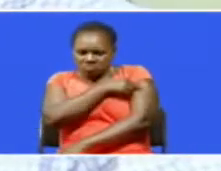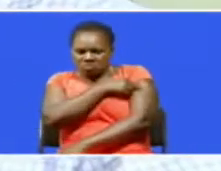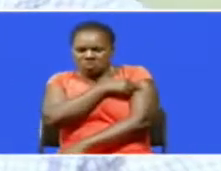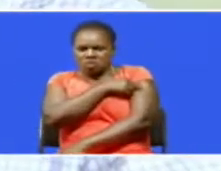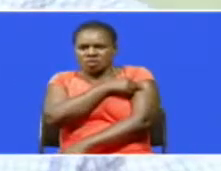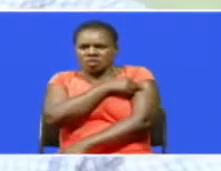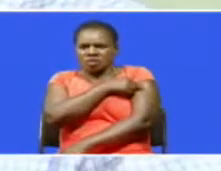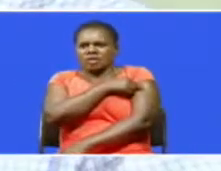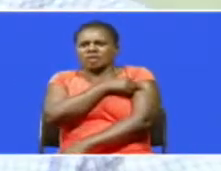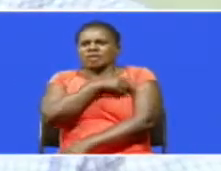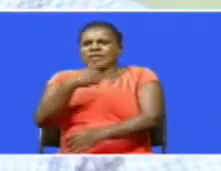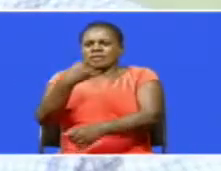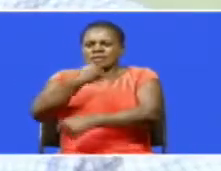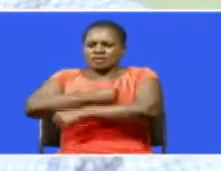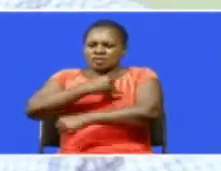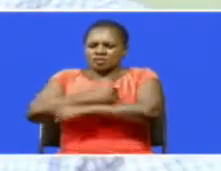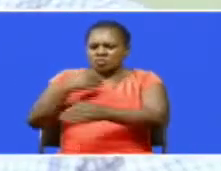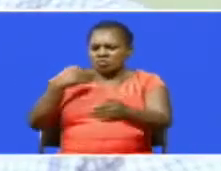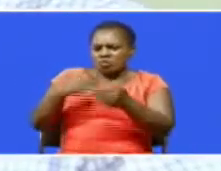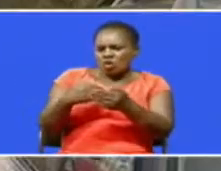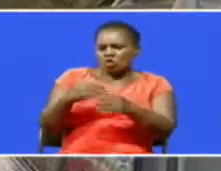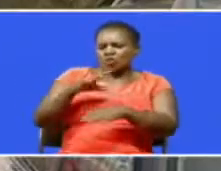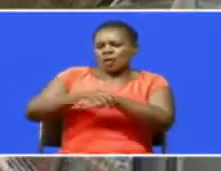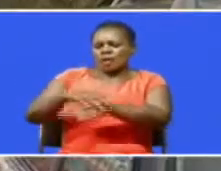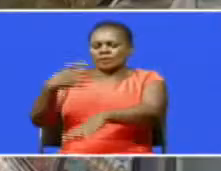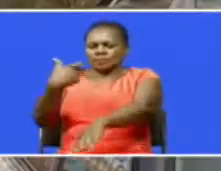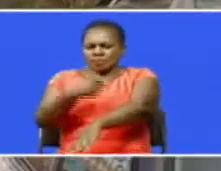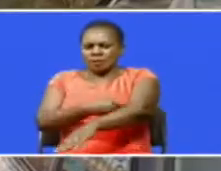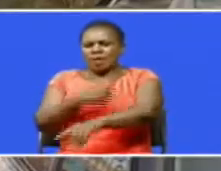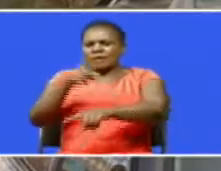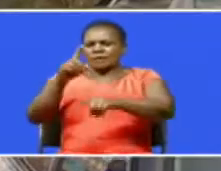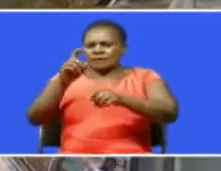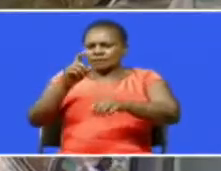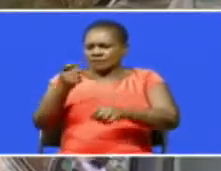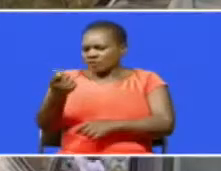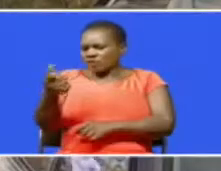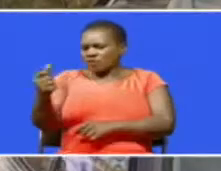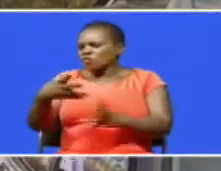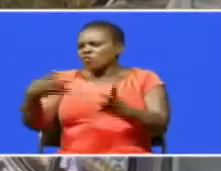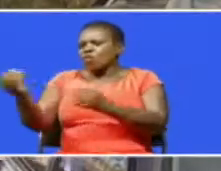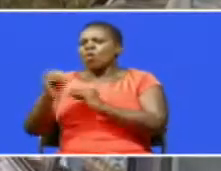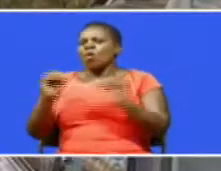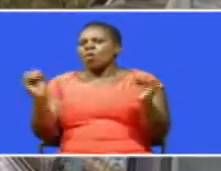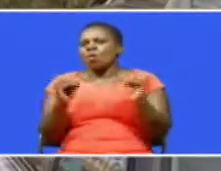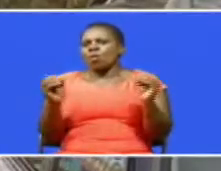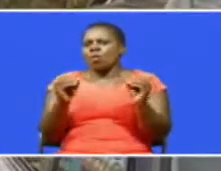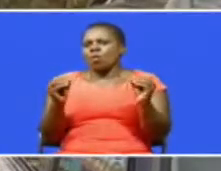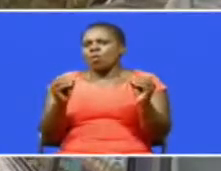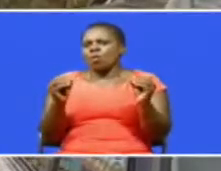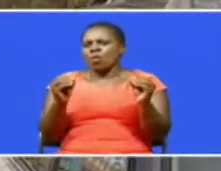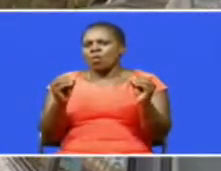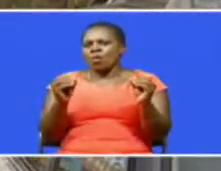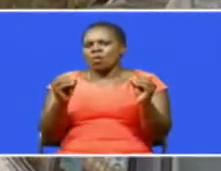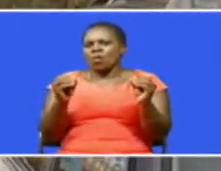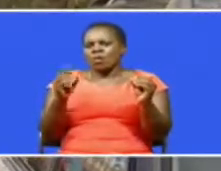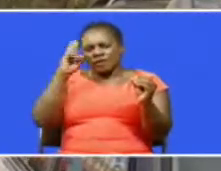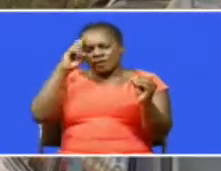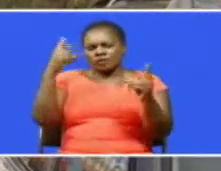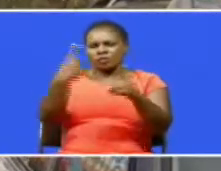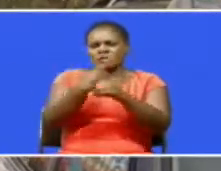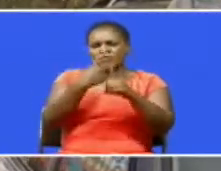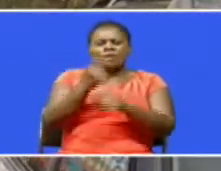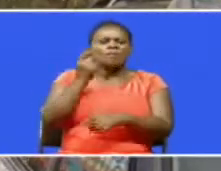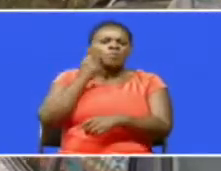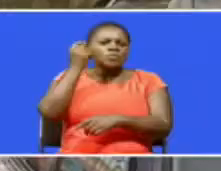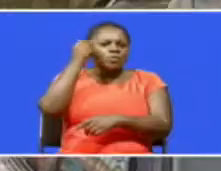hospitals, institutions near them to get the vaccinations. We know a few of them don't do that for all sorts of reasons.